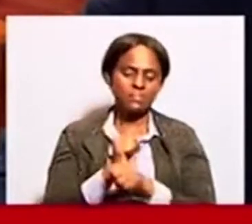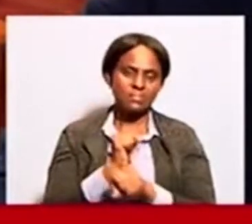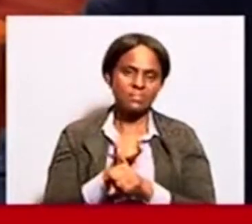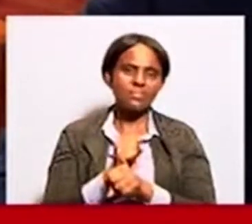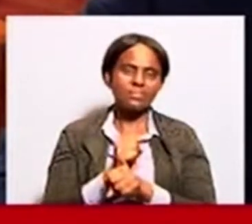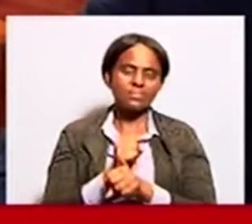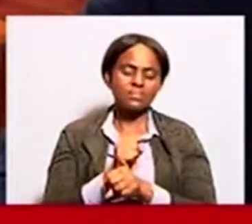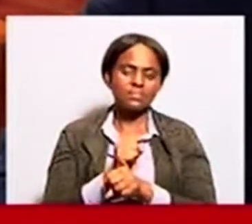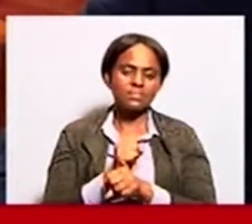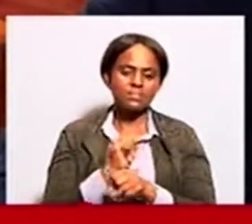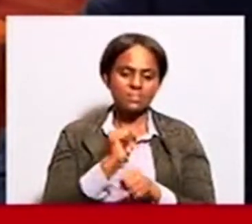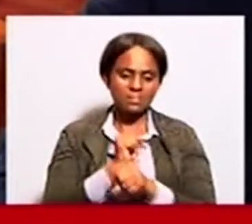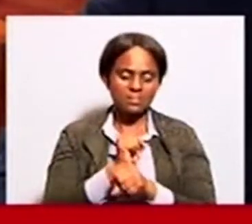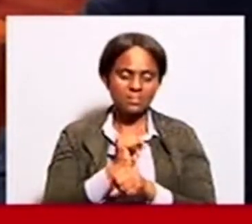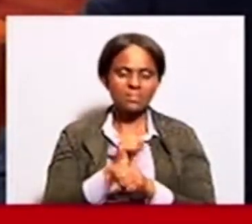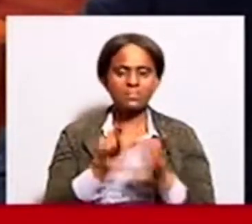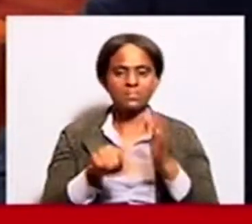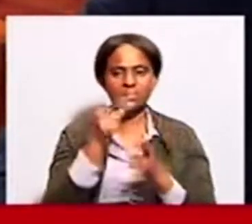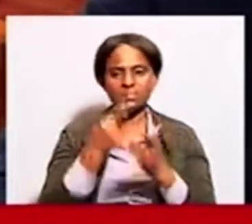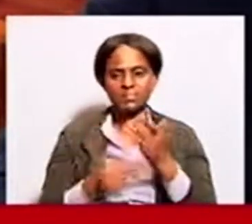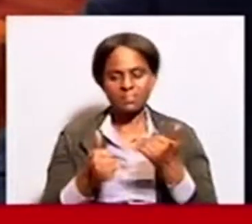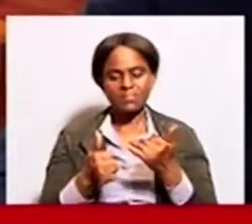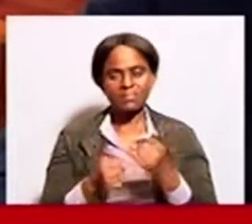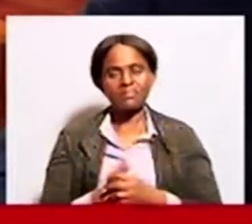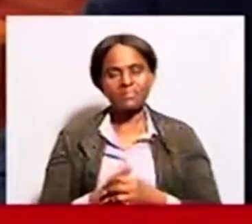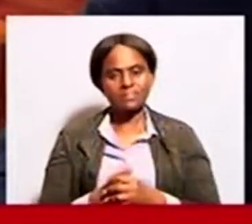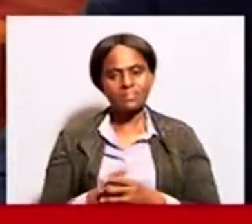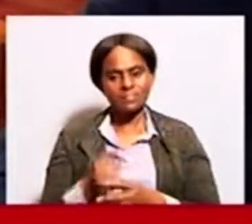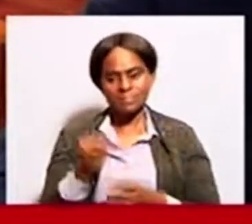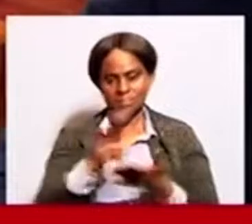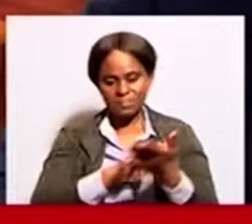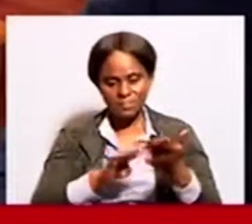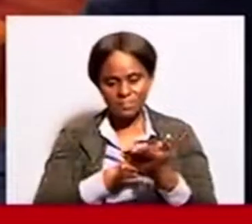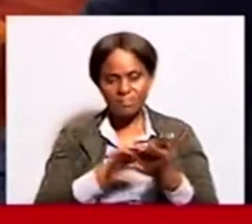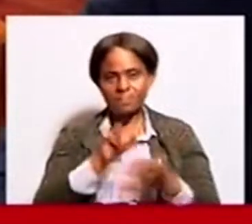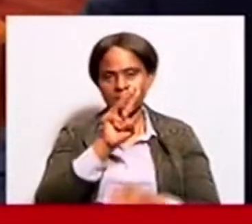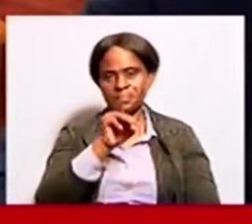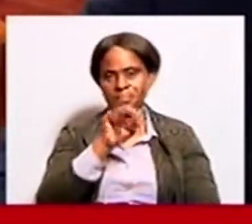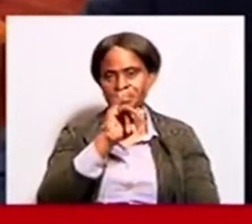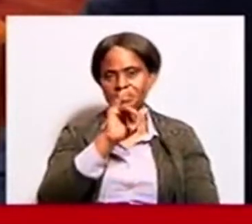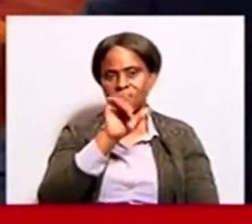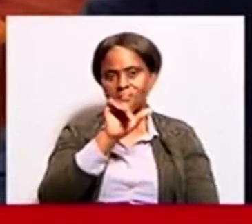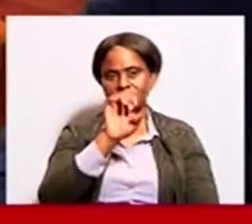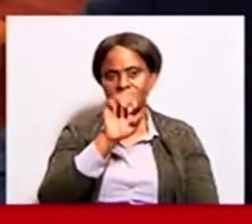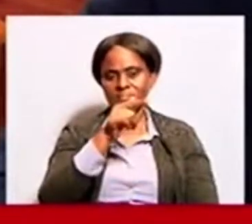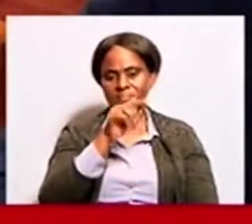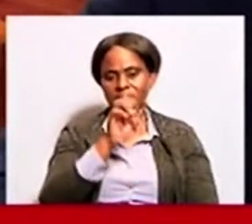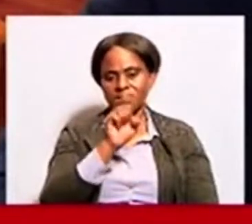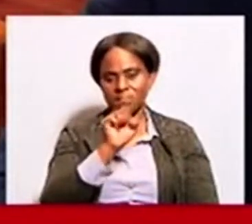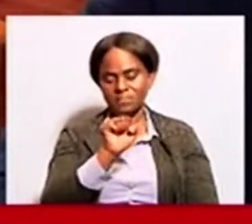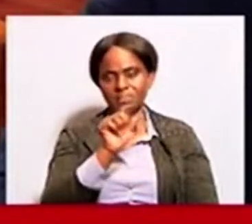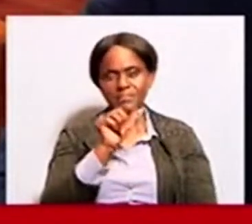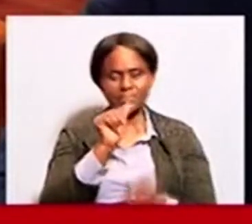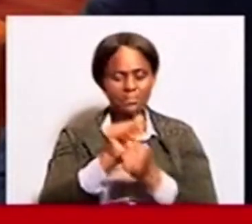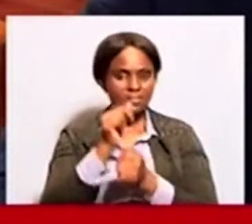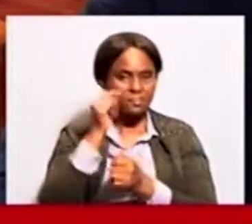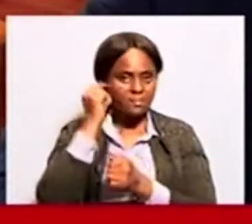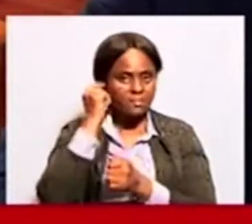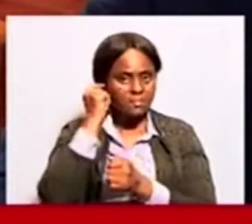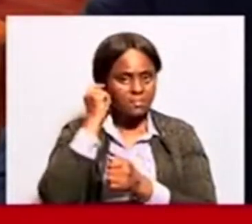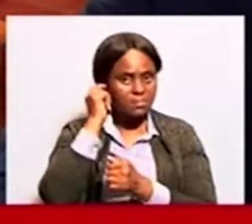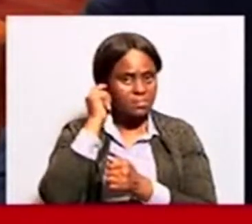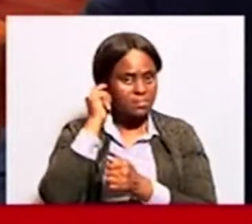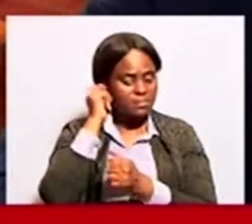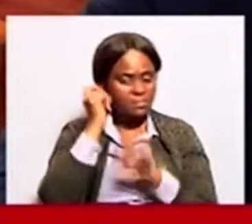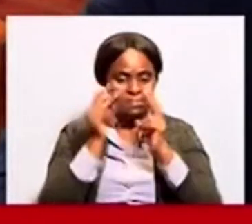concrete works. So you find that we pay based on the mileages that he has done and on the rates that are in the contract.